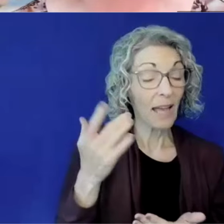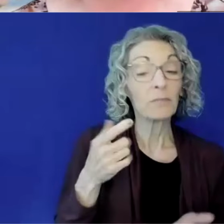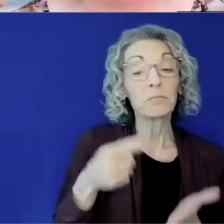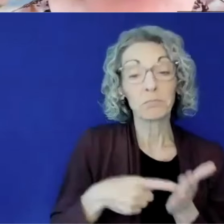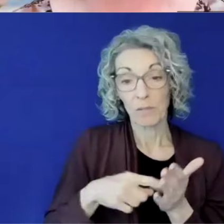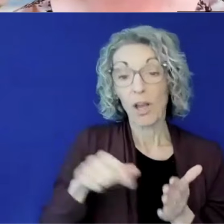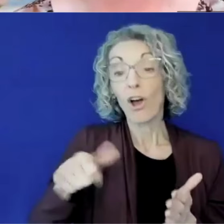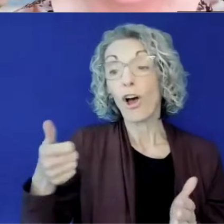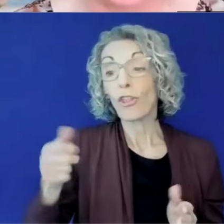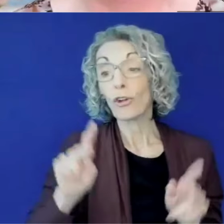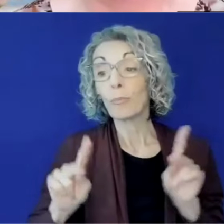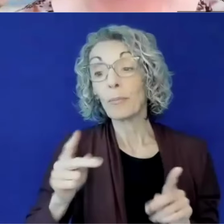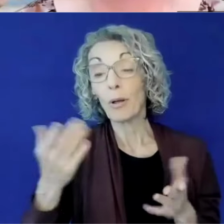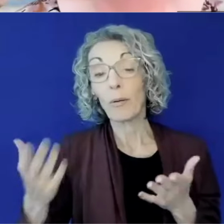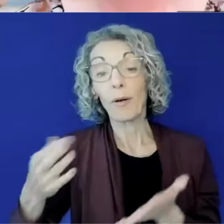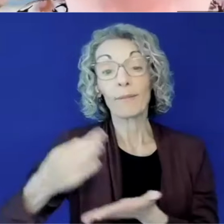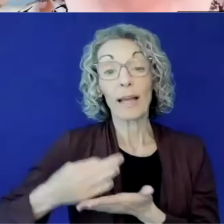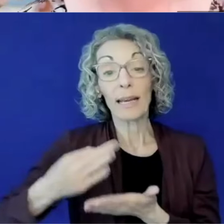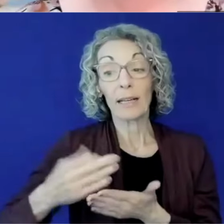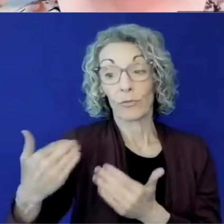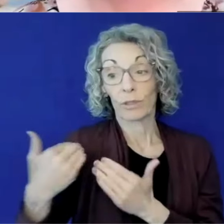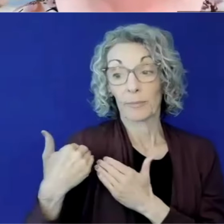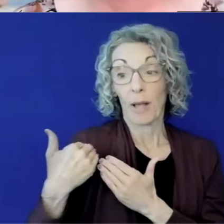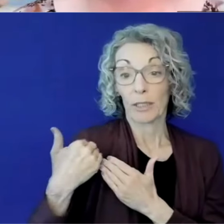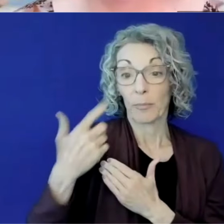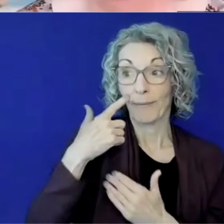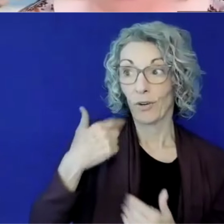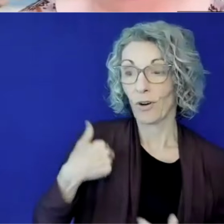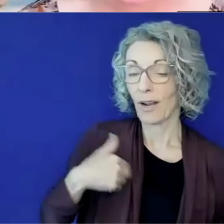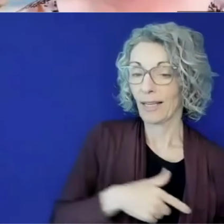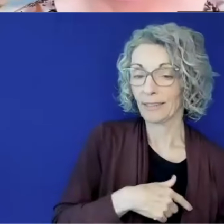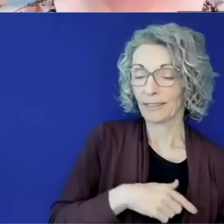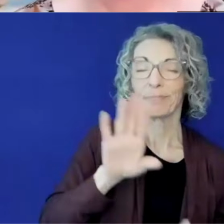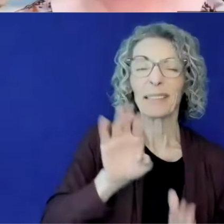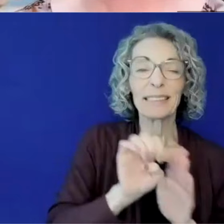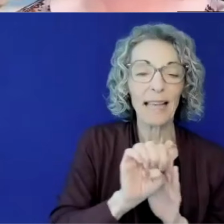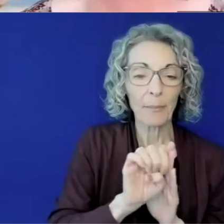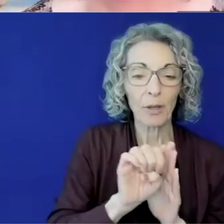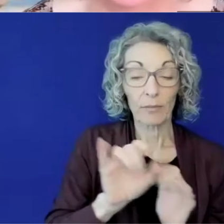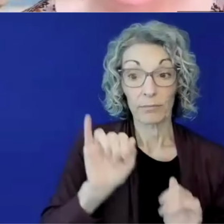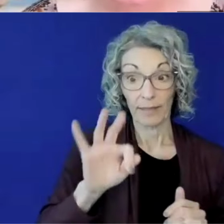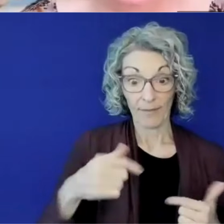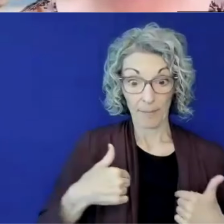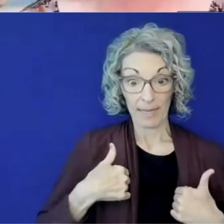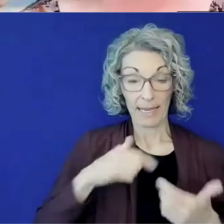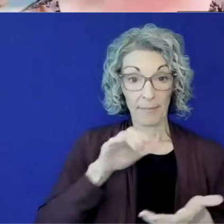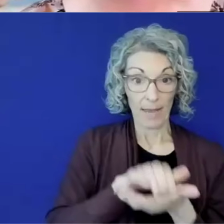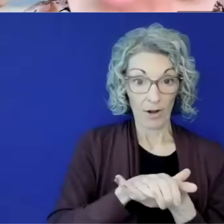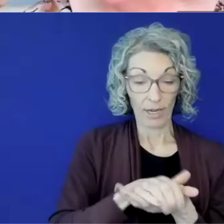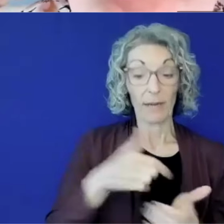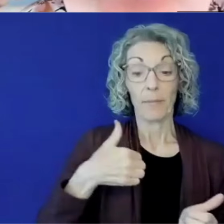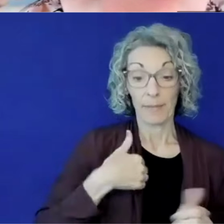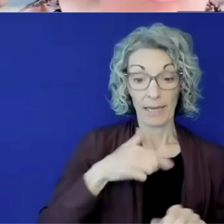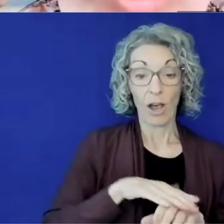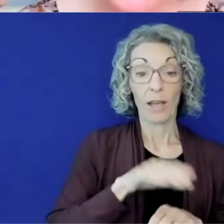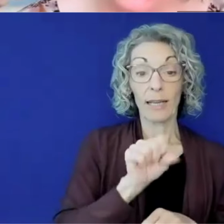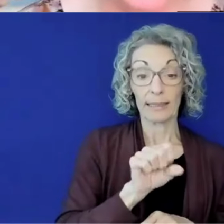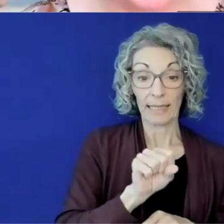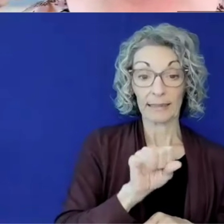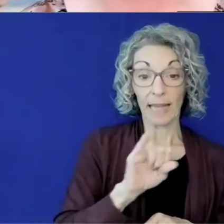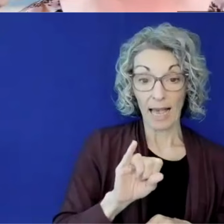financially responsible for us. So if I'm married and I'm on SSI, but my spouse